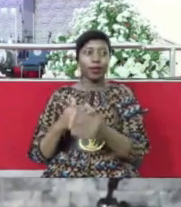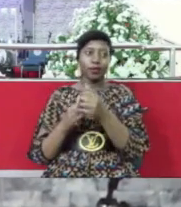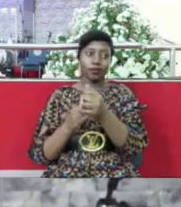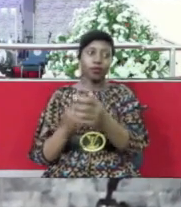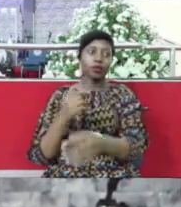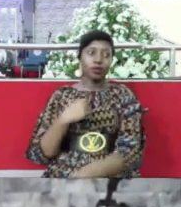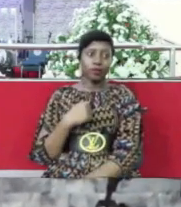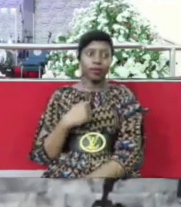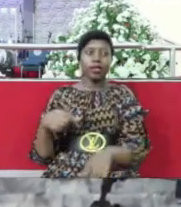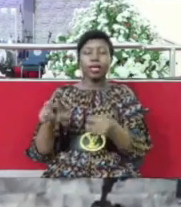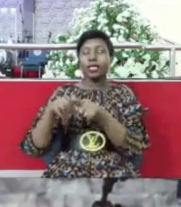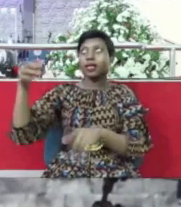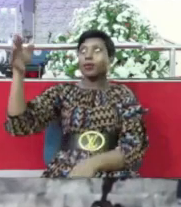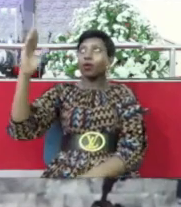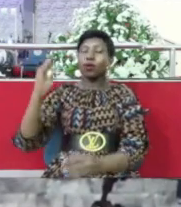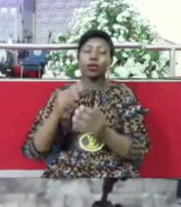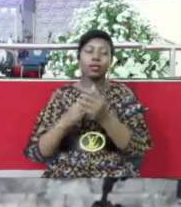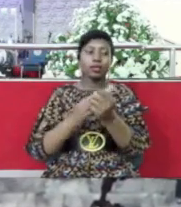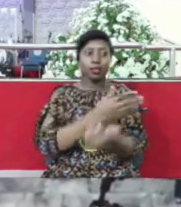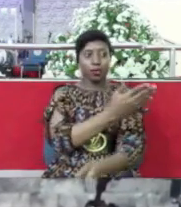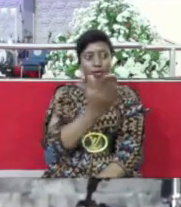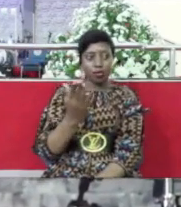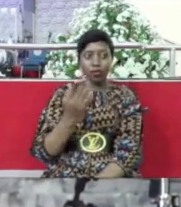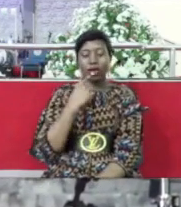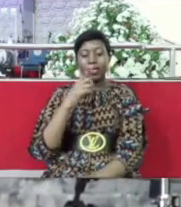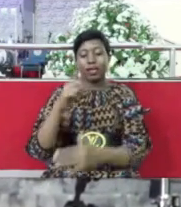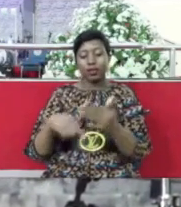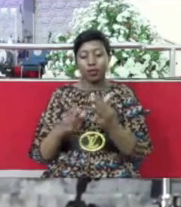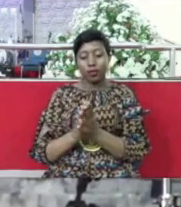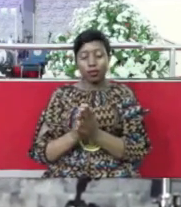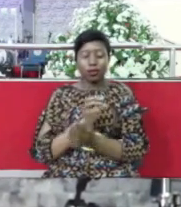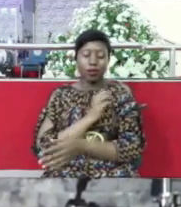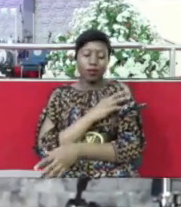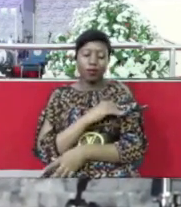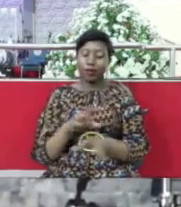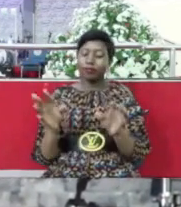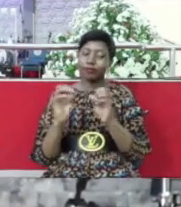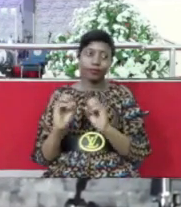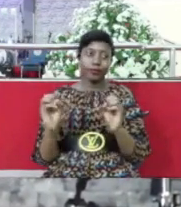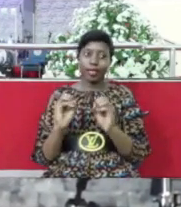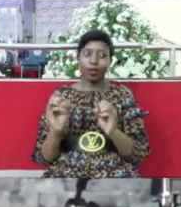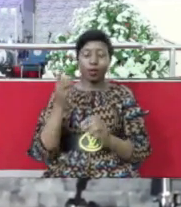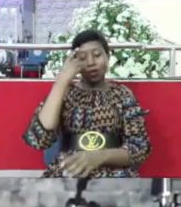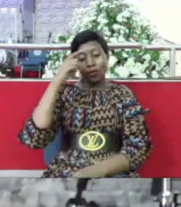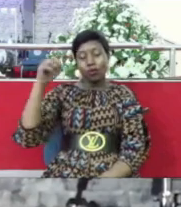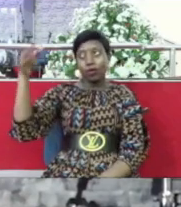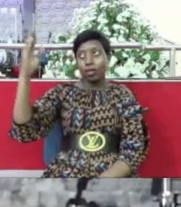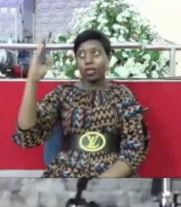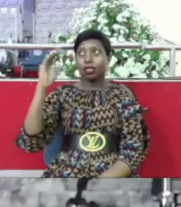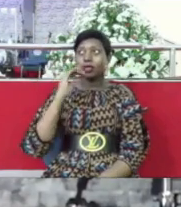you. Fear not, he says. Do not be afraid, for I am with